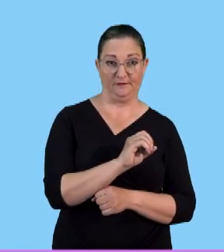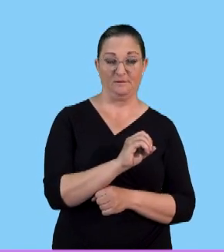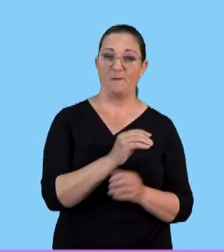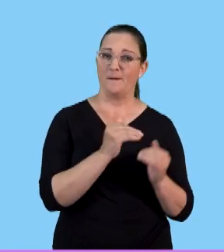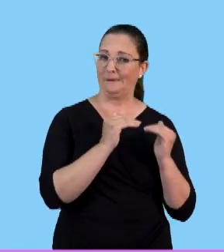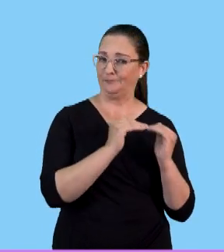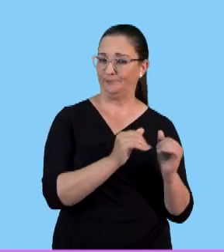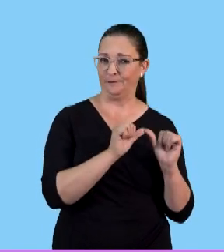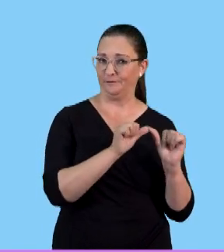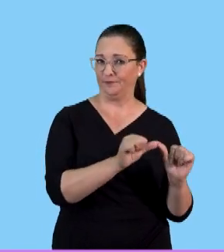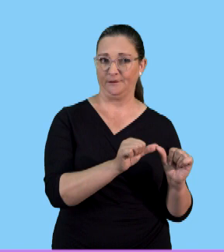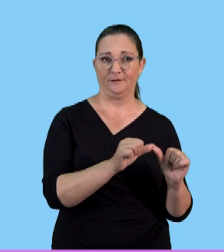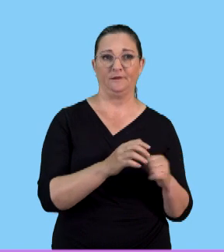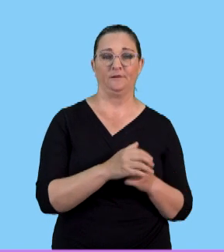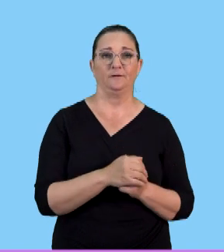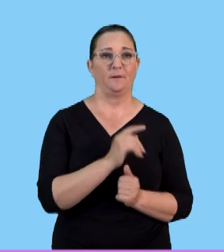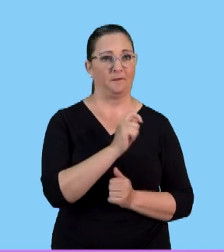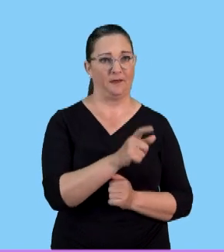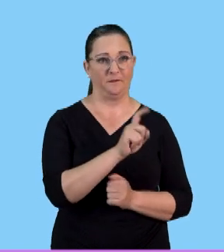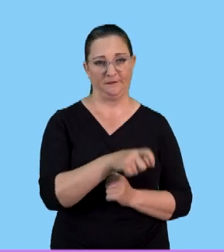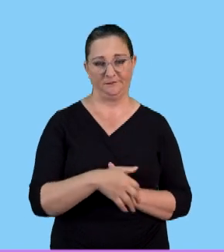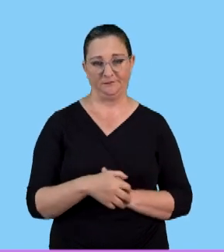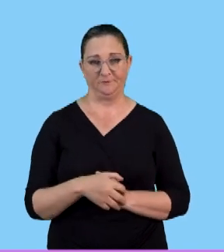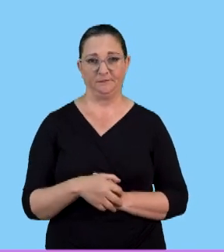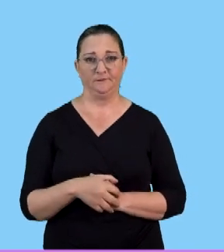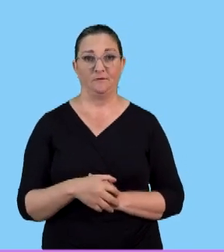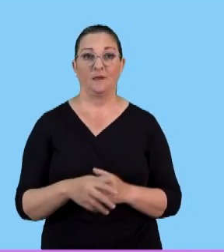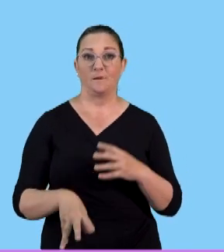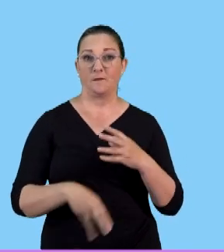250, the standard fee to be paid,